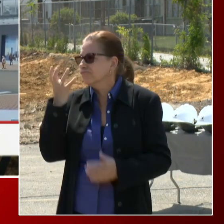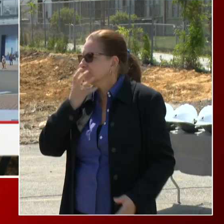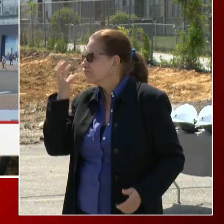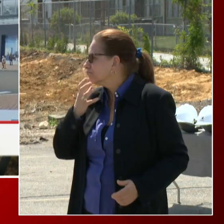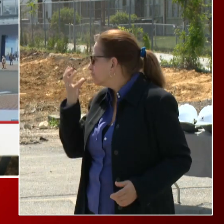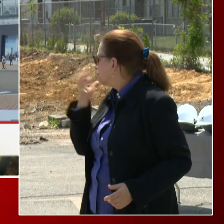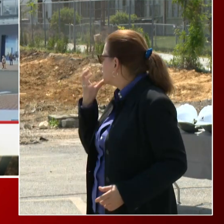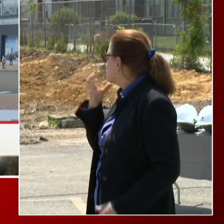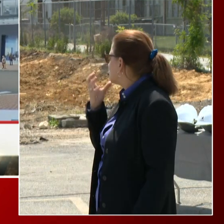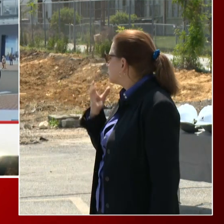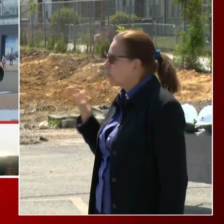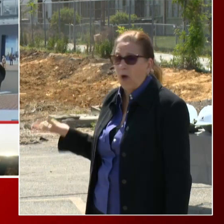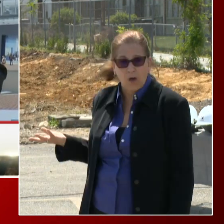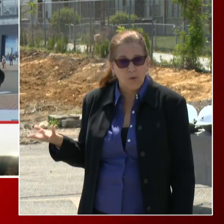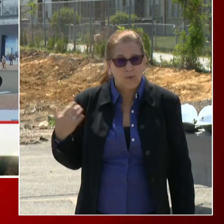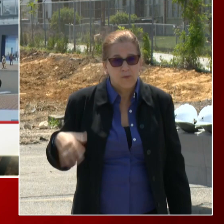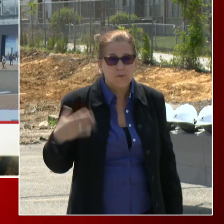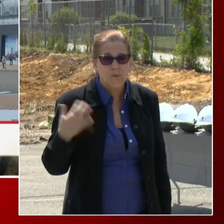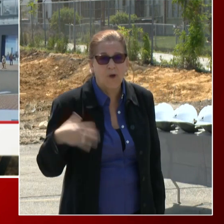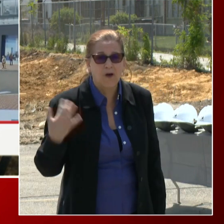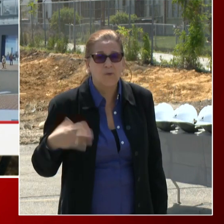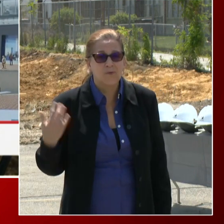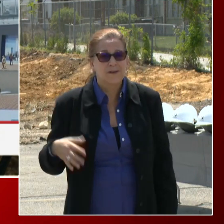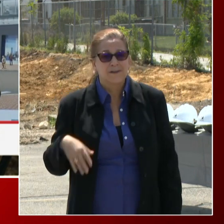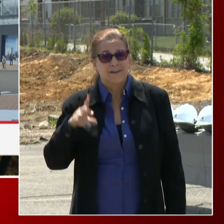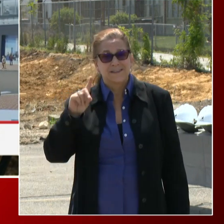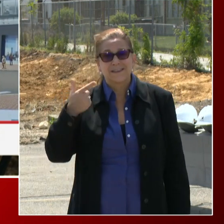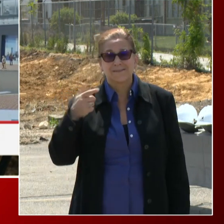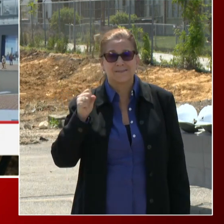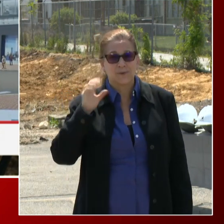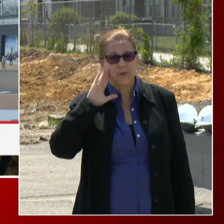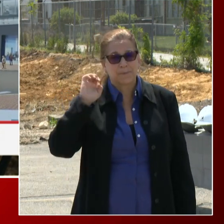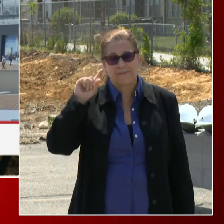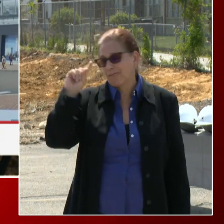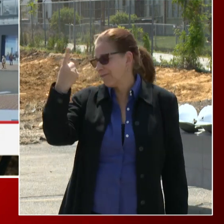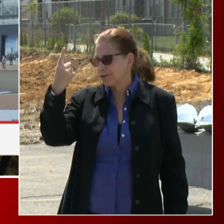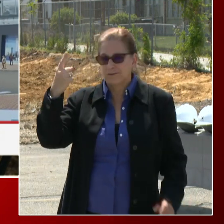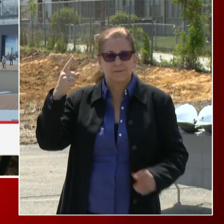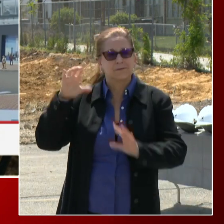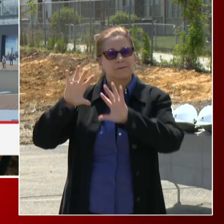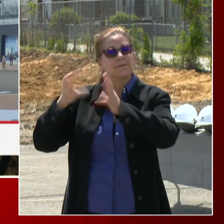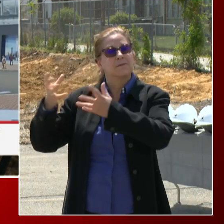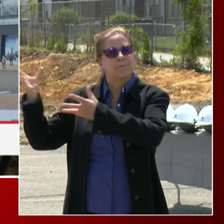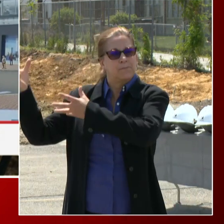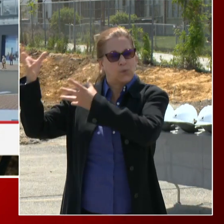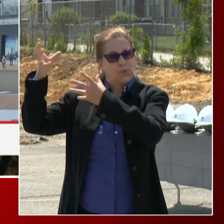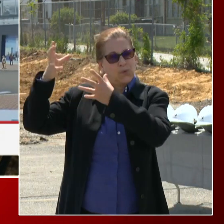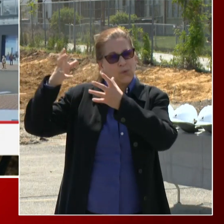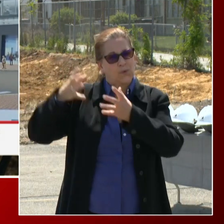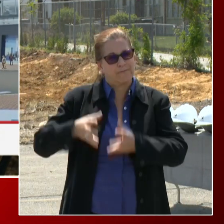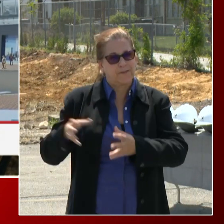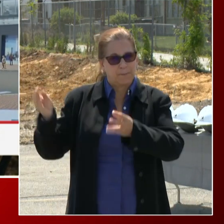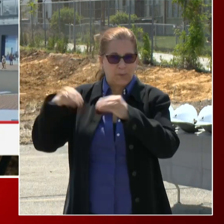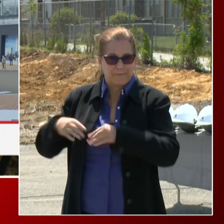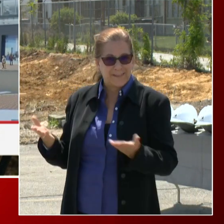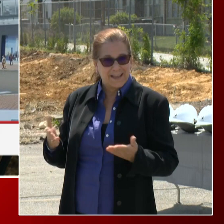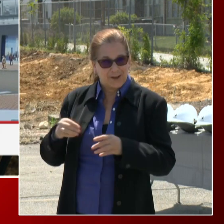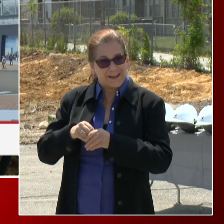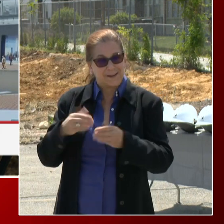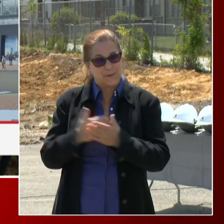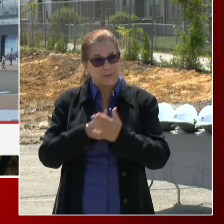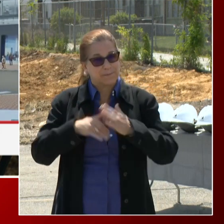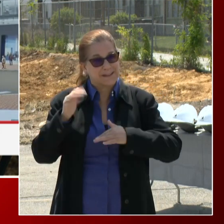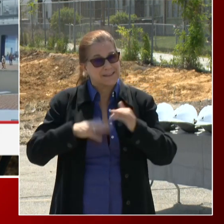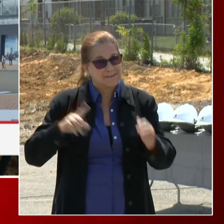And so with the DGS being the first to come to this site, right, the new reimagined